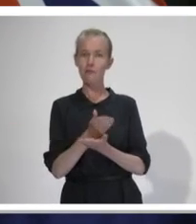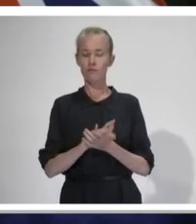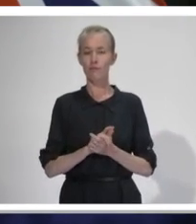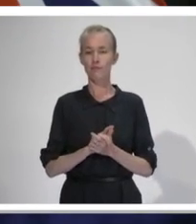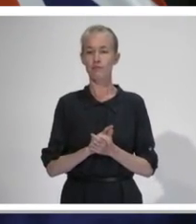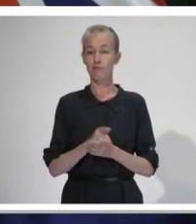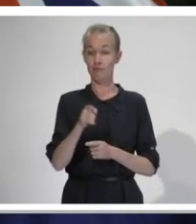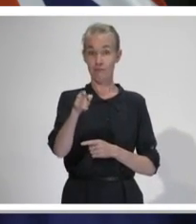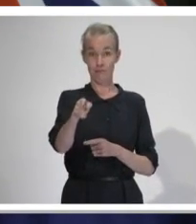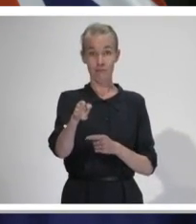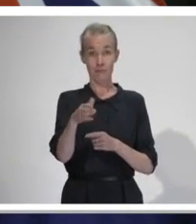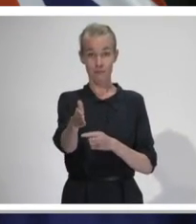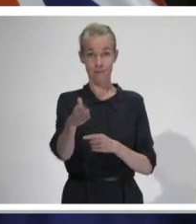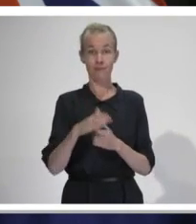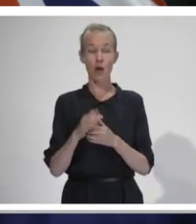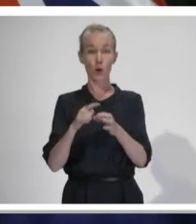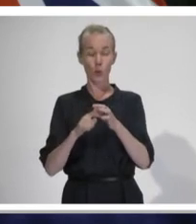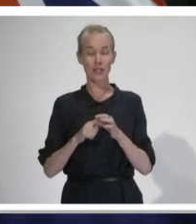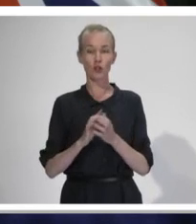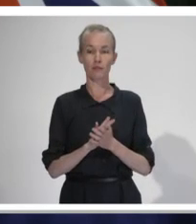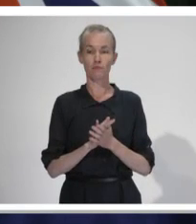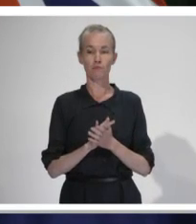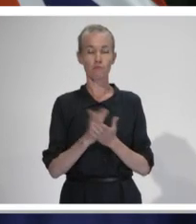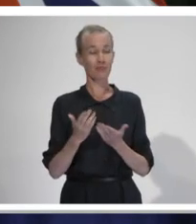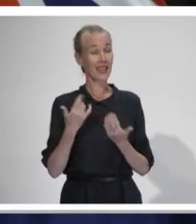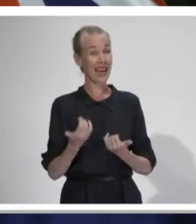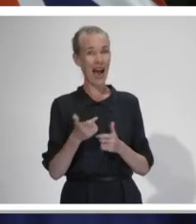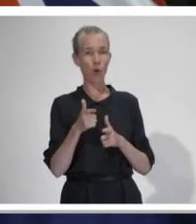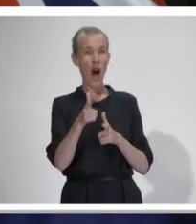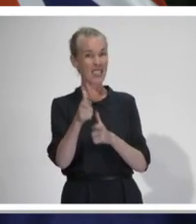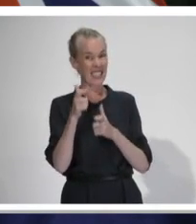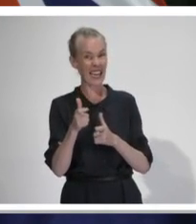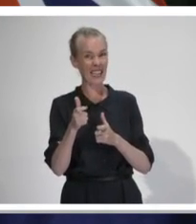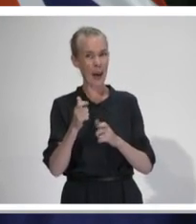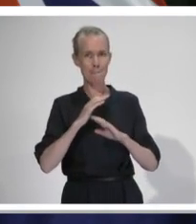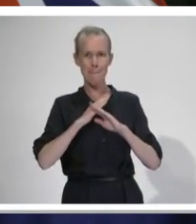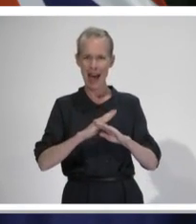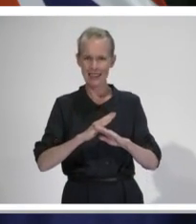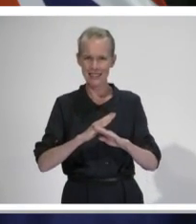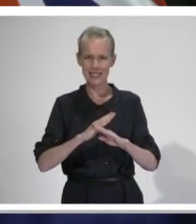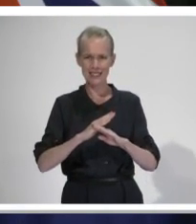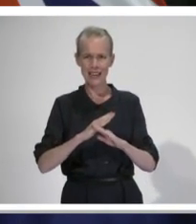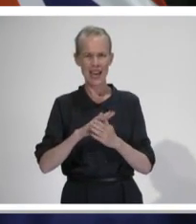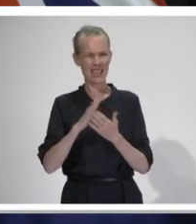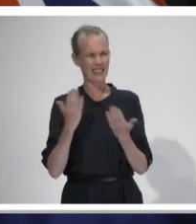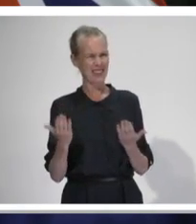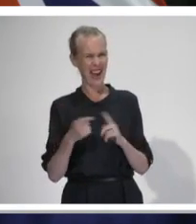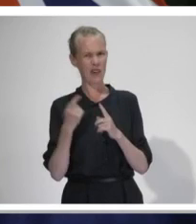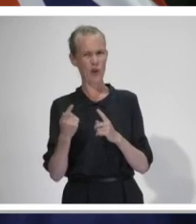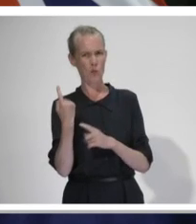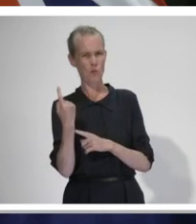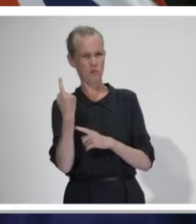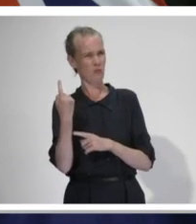3, David Seymour says that's illogical because data shows it's actually safer than some things that are allowed, like swimming